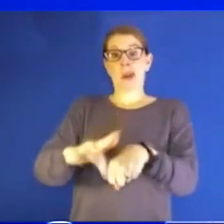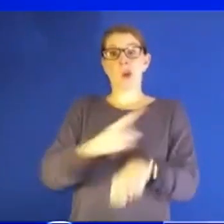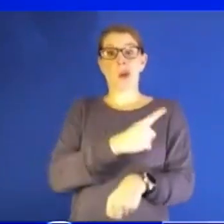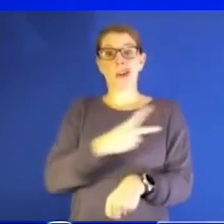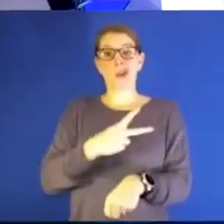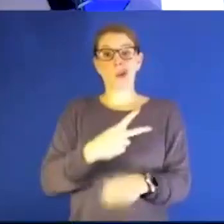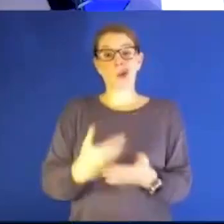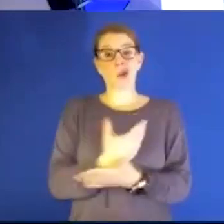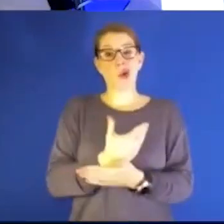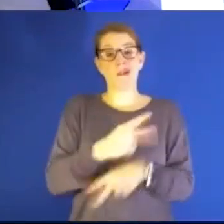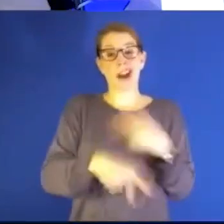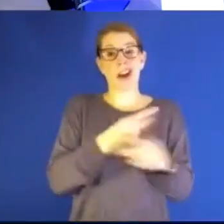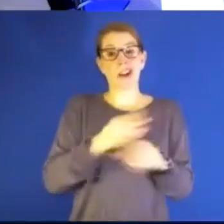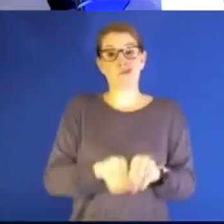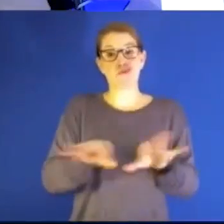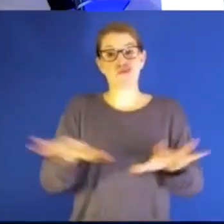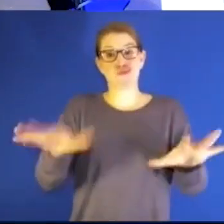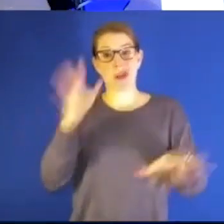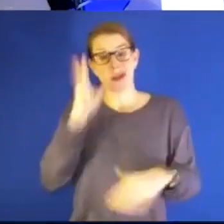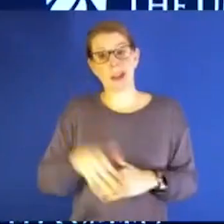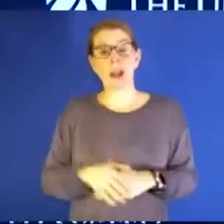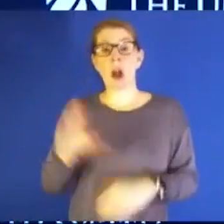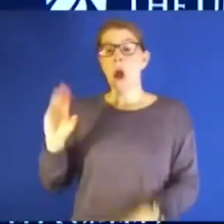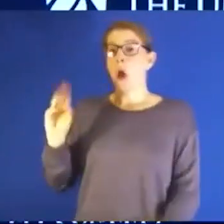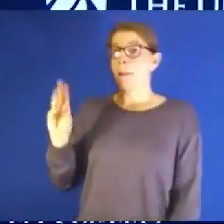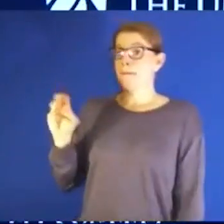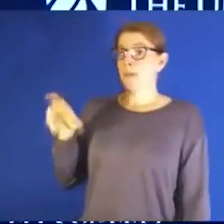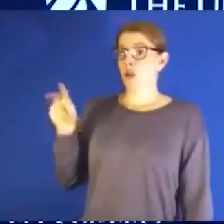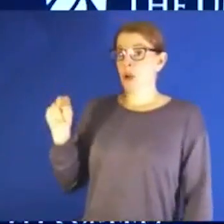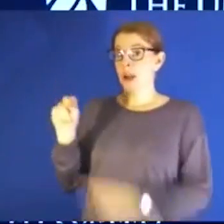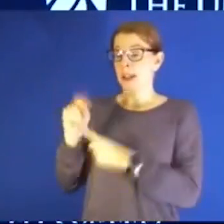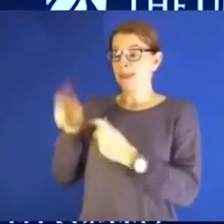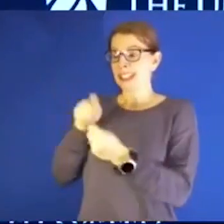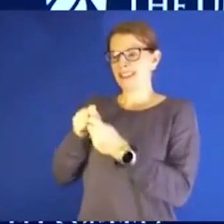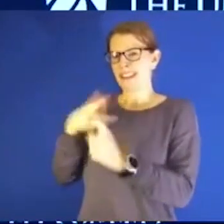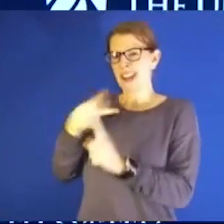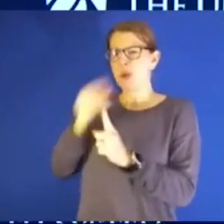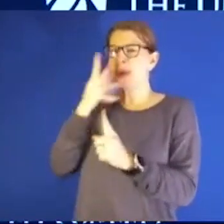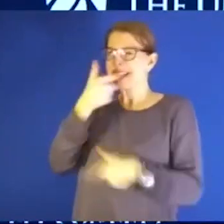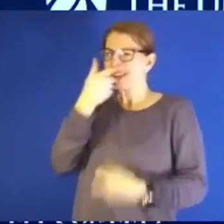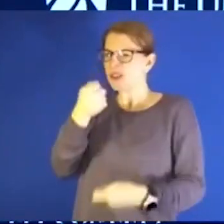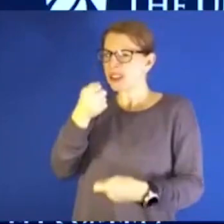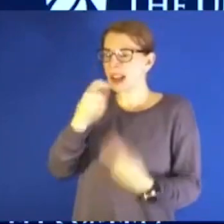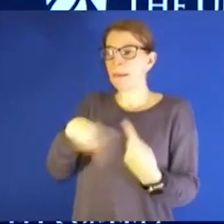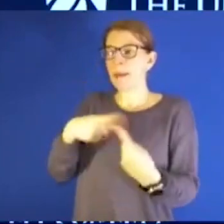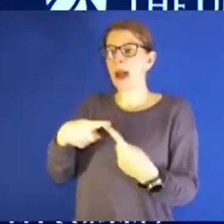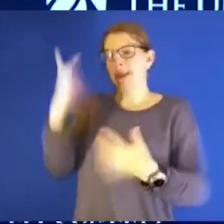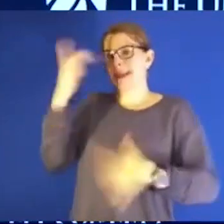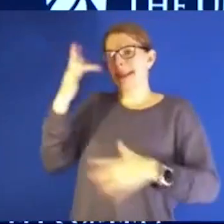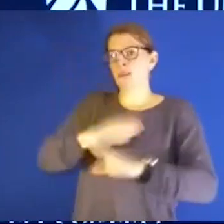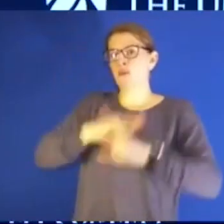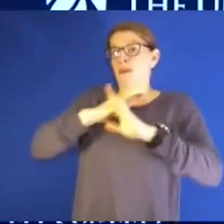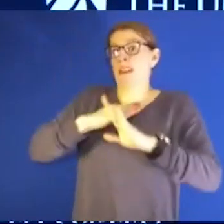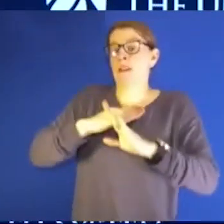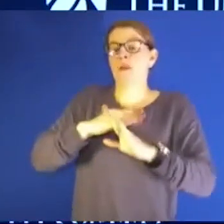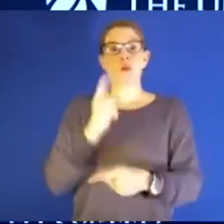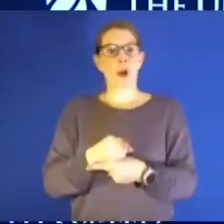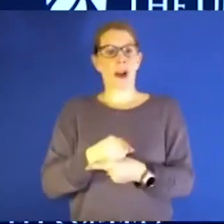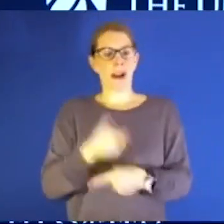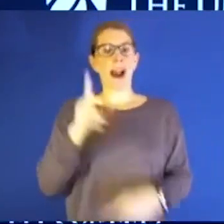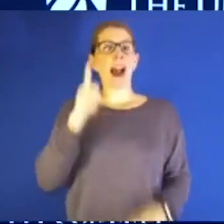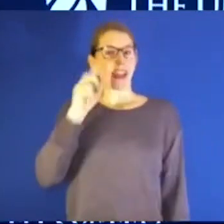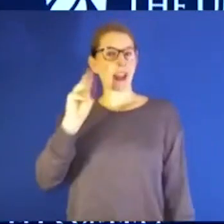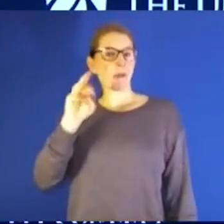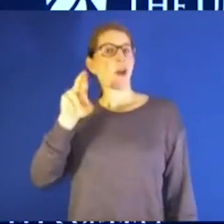think it about. will, and I think that the Omicron variant-specific vaccine will be interesting about disease prevention, because you're right. I think the mRNA vaccines do a